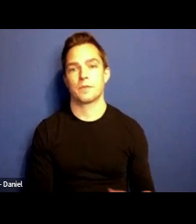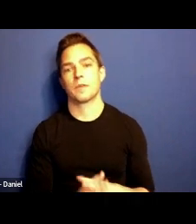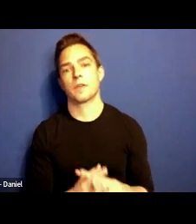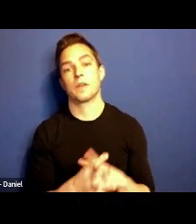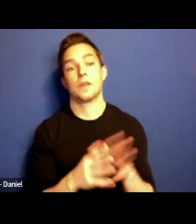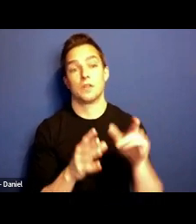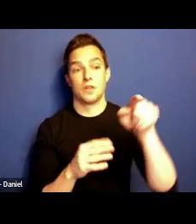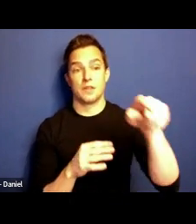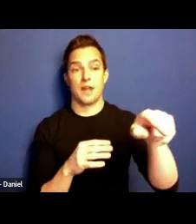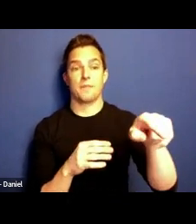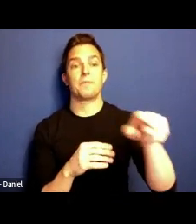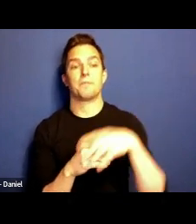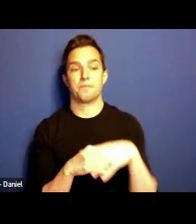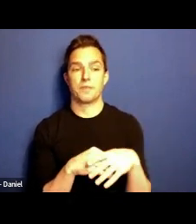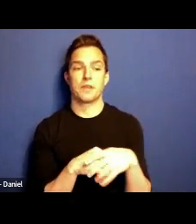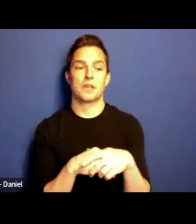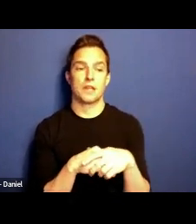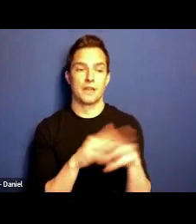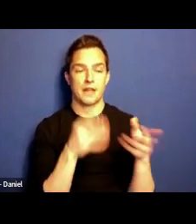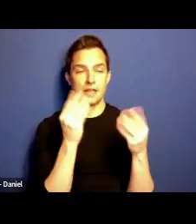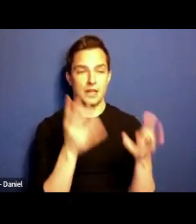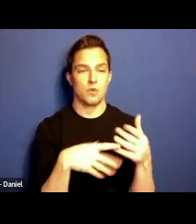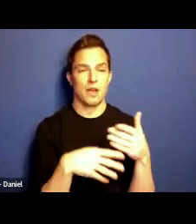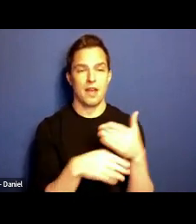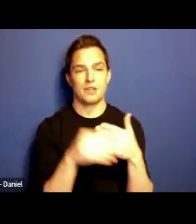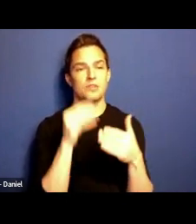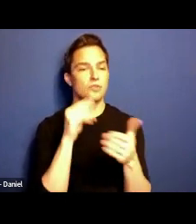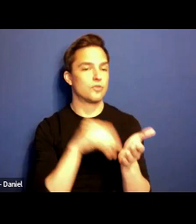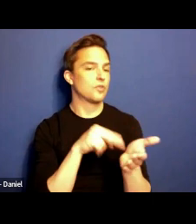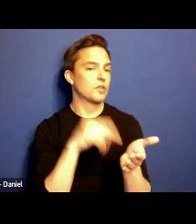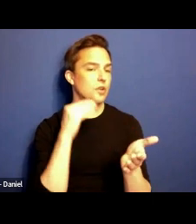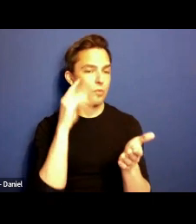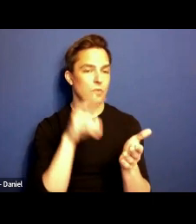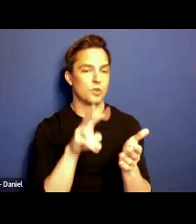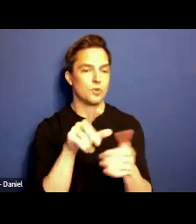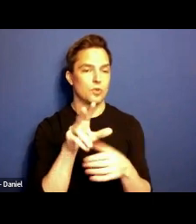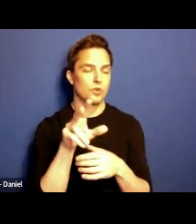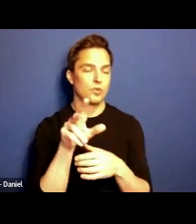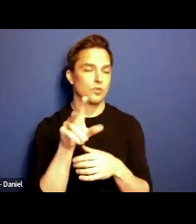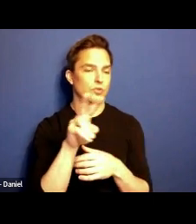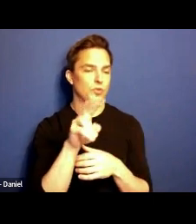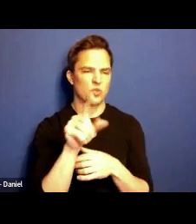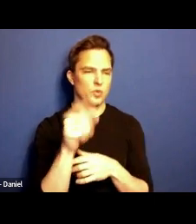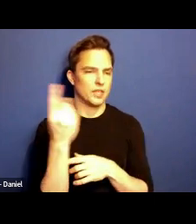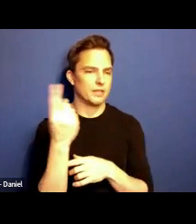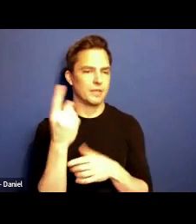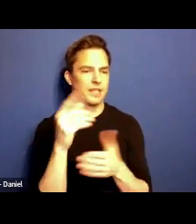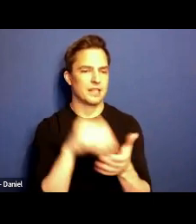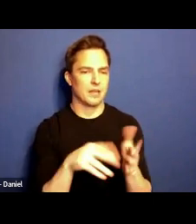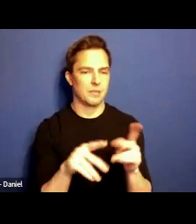So this just takes that data and adds in the nursing homes, 220 some thousand people, and we end up with over